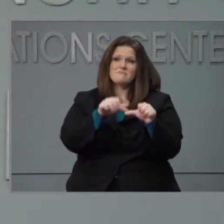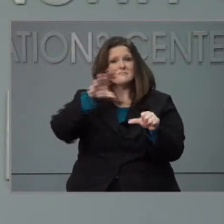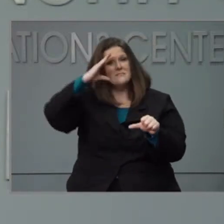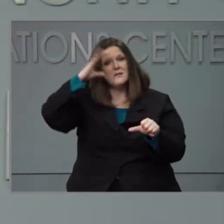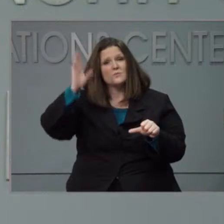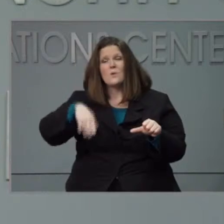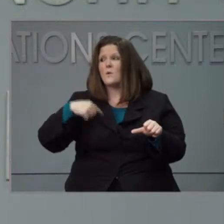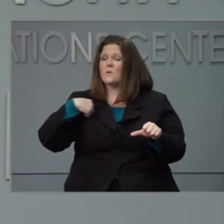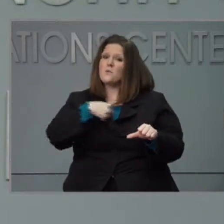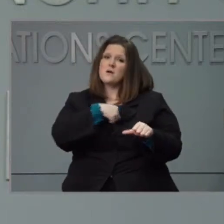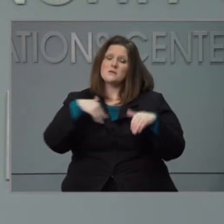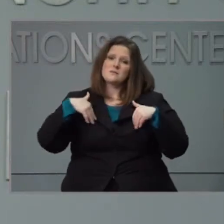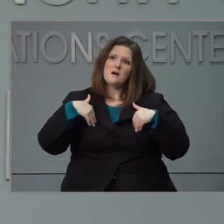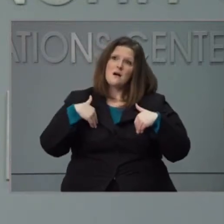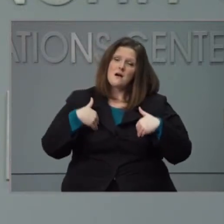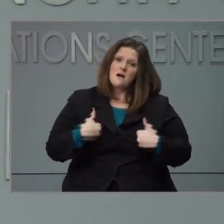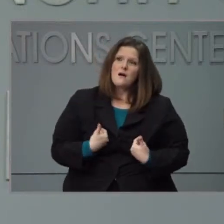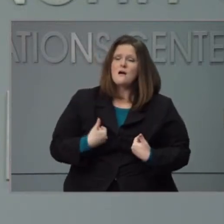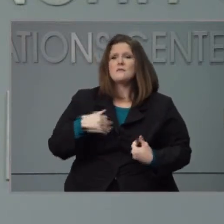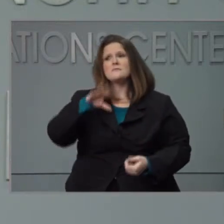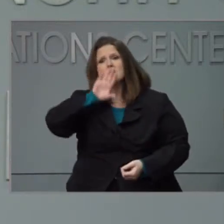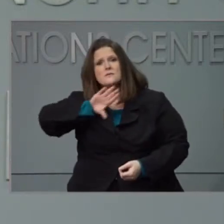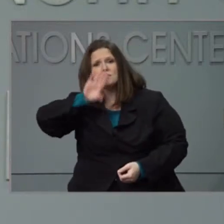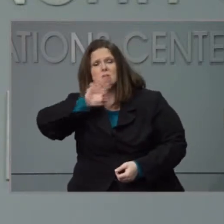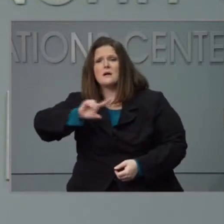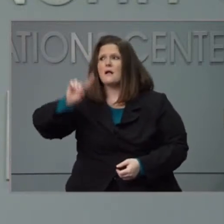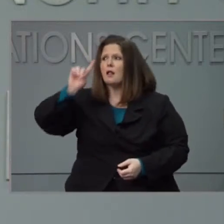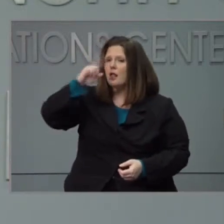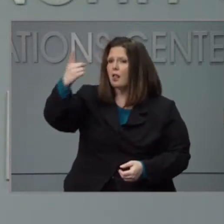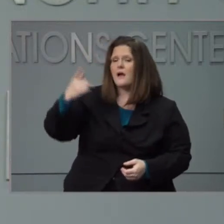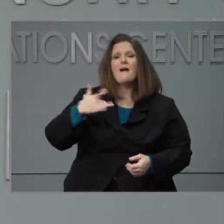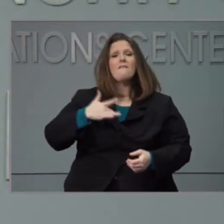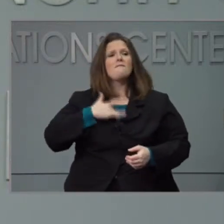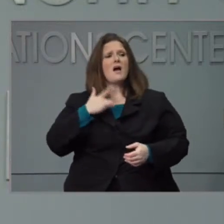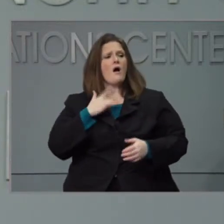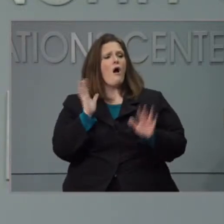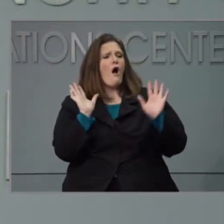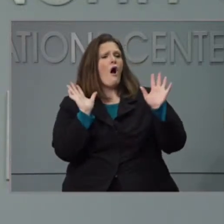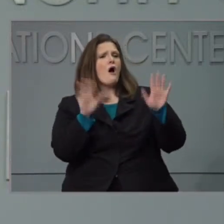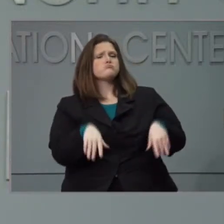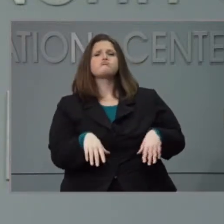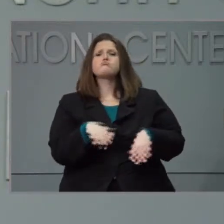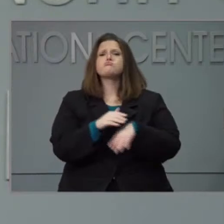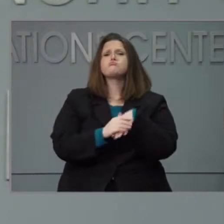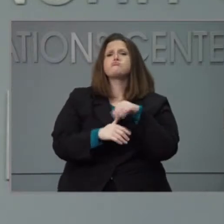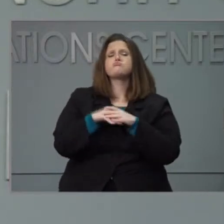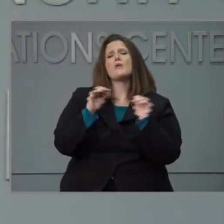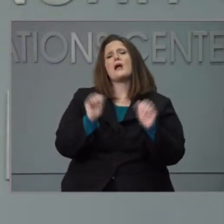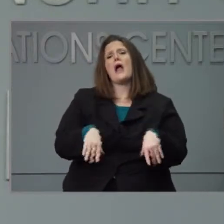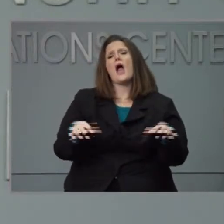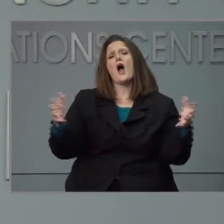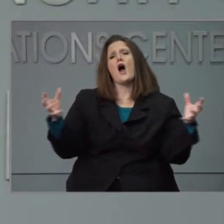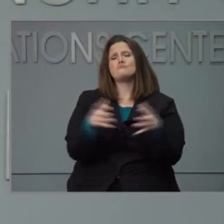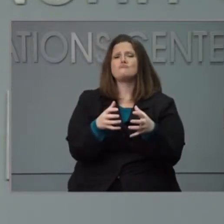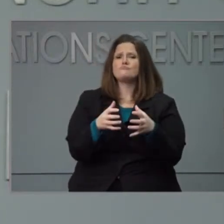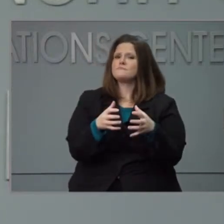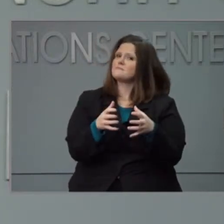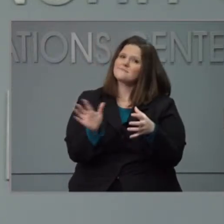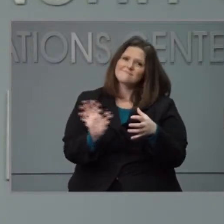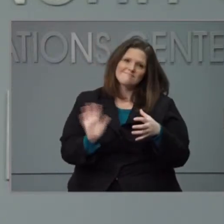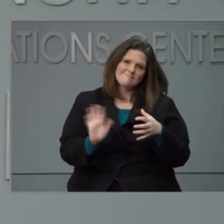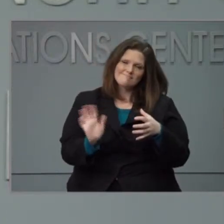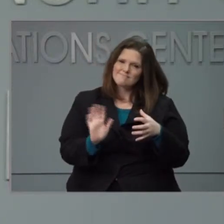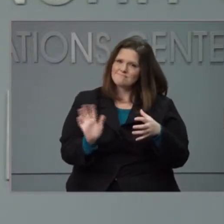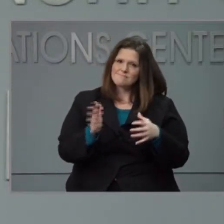guard, especially when we're gathered with people we love, but it's necessary. No one wants to